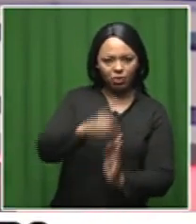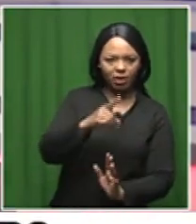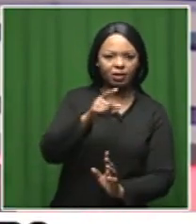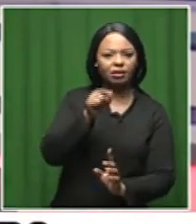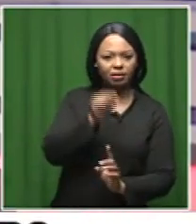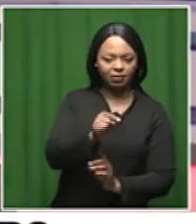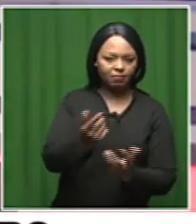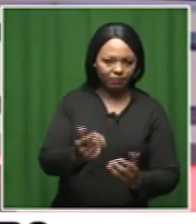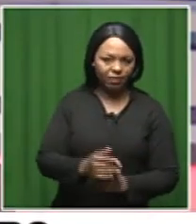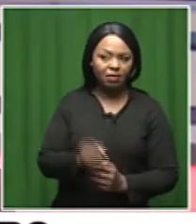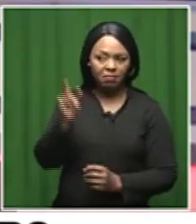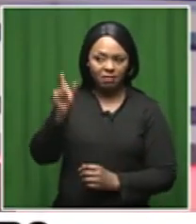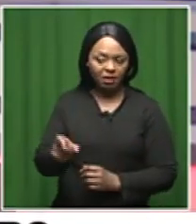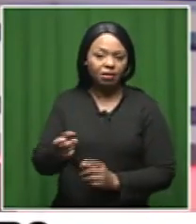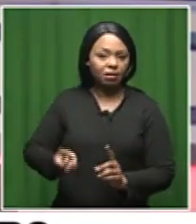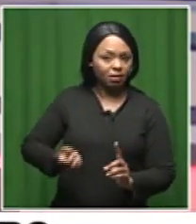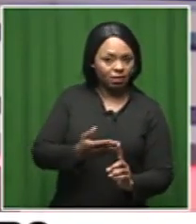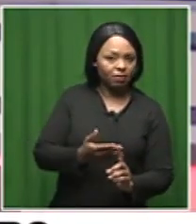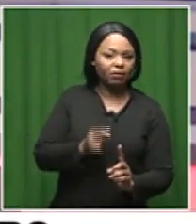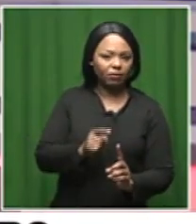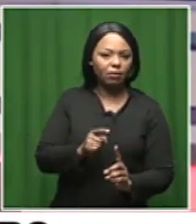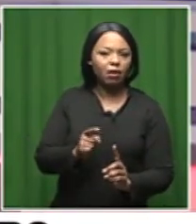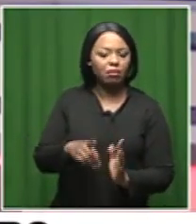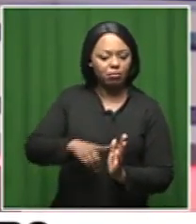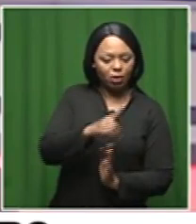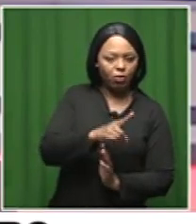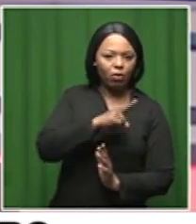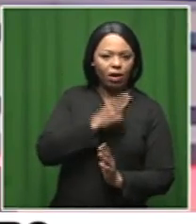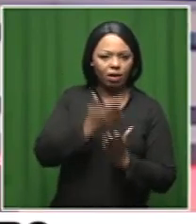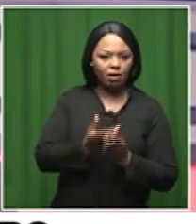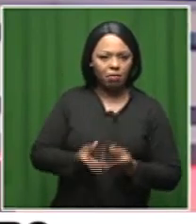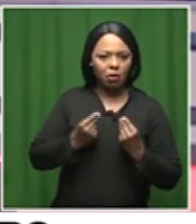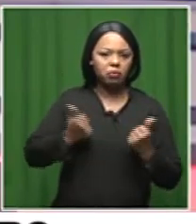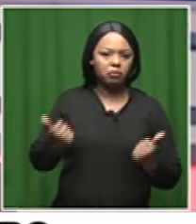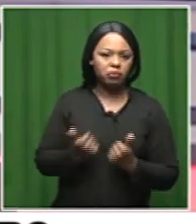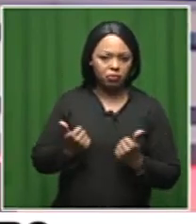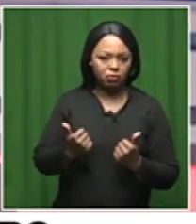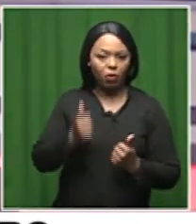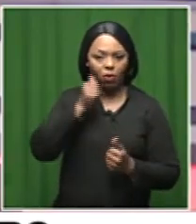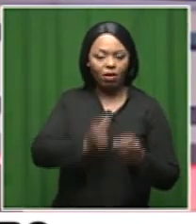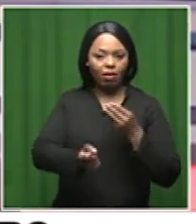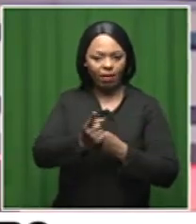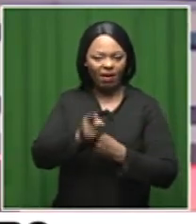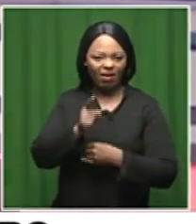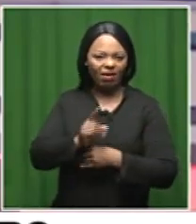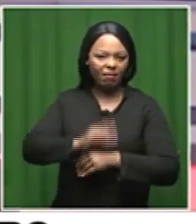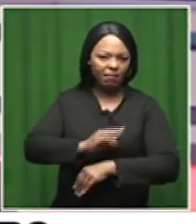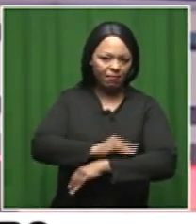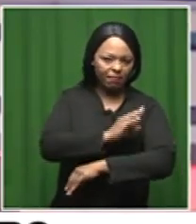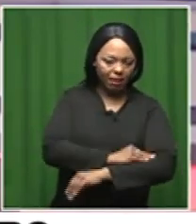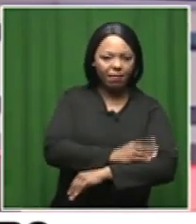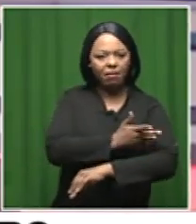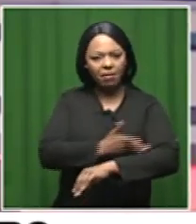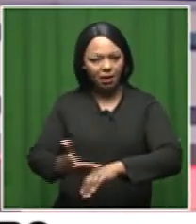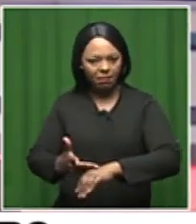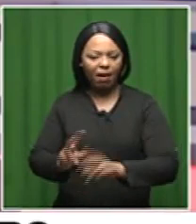need to give you the donation in order for you to get the transplant that you need when you have these leukemias and, of course, other blood cancers too.